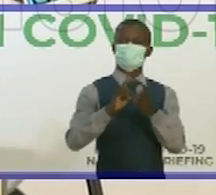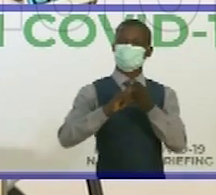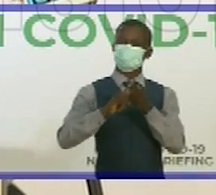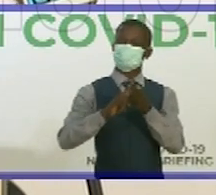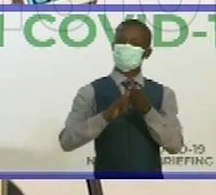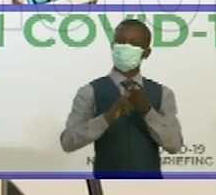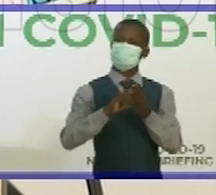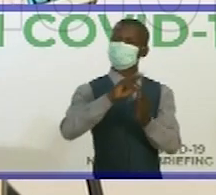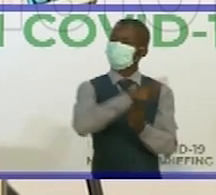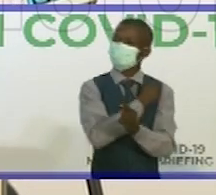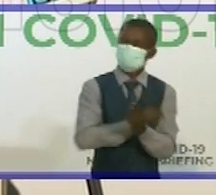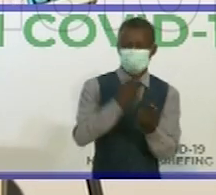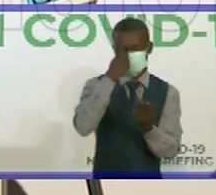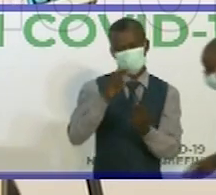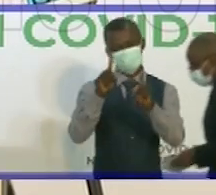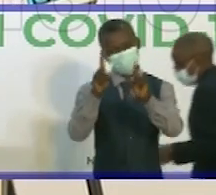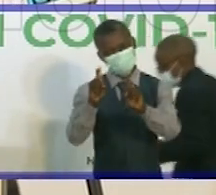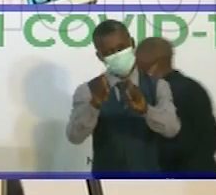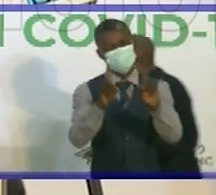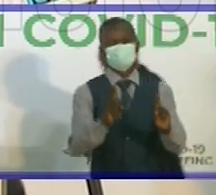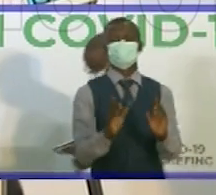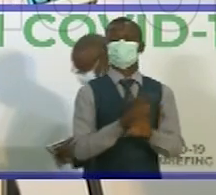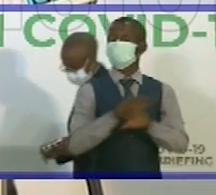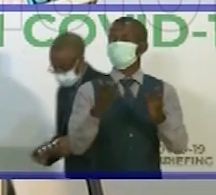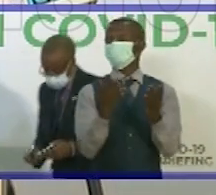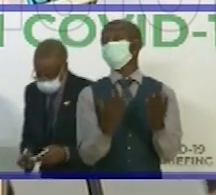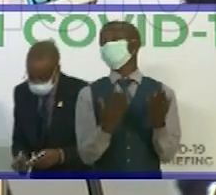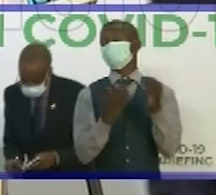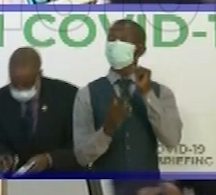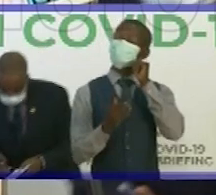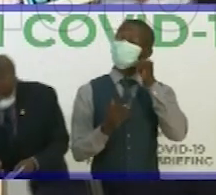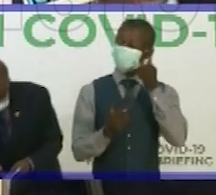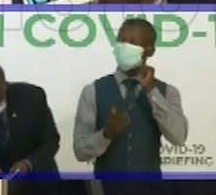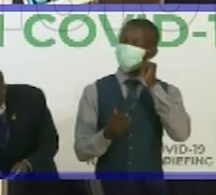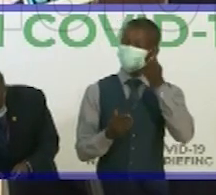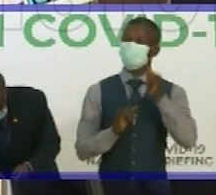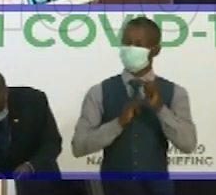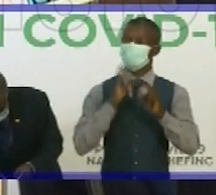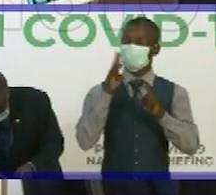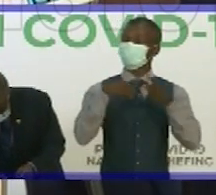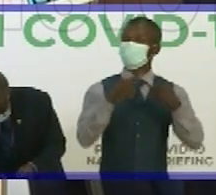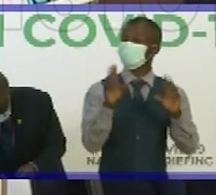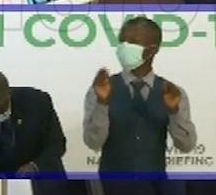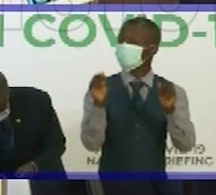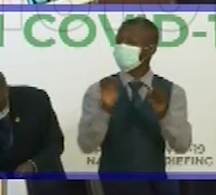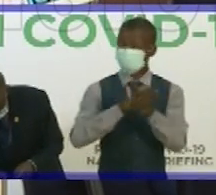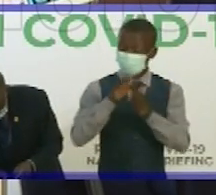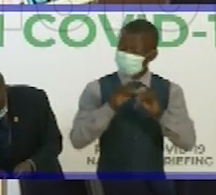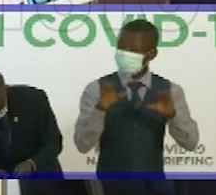hospital for testing. Don't wait and say, okay, till tomorrow you will go, because COVID does not know day or